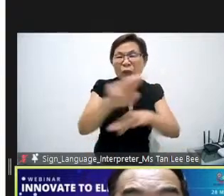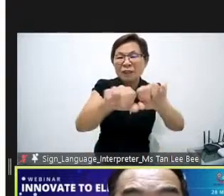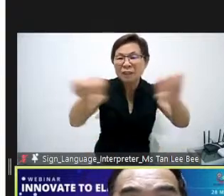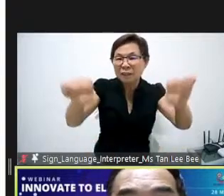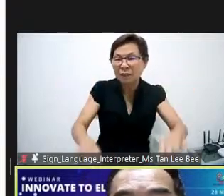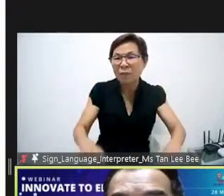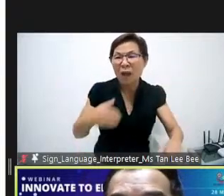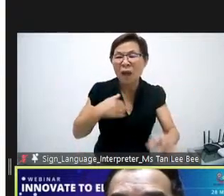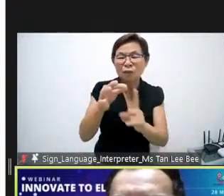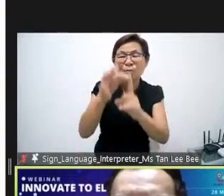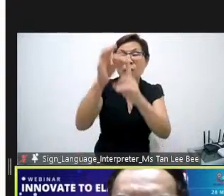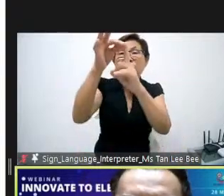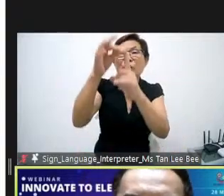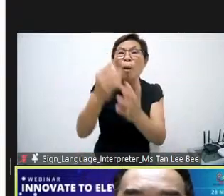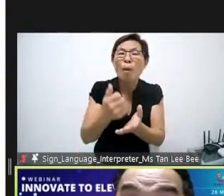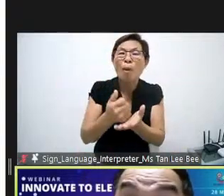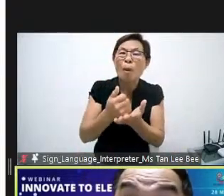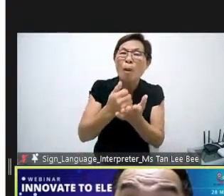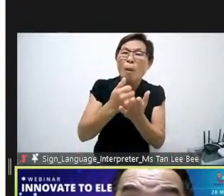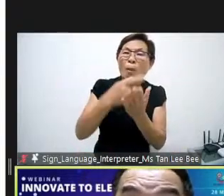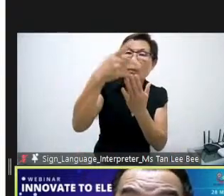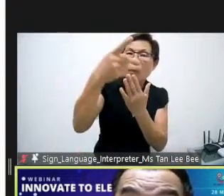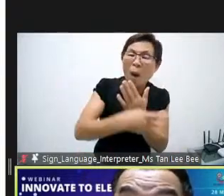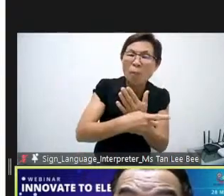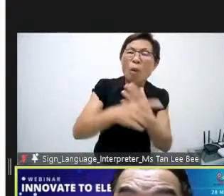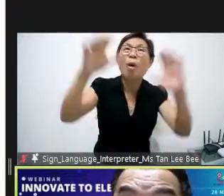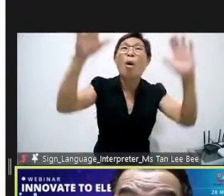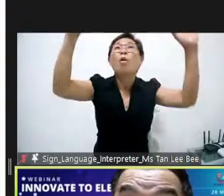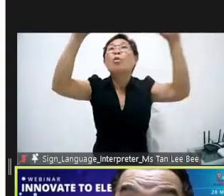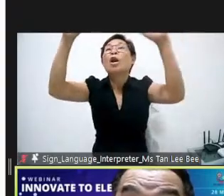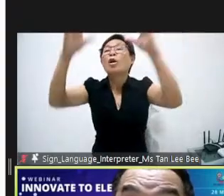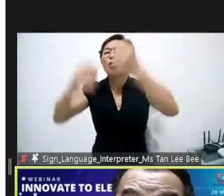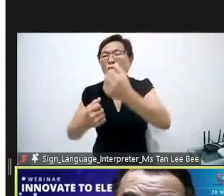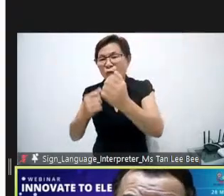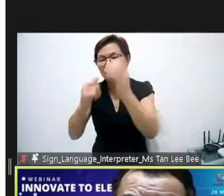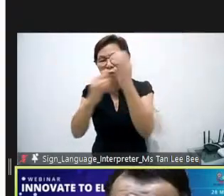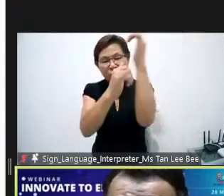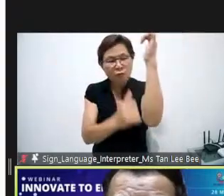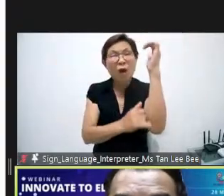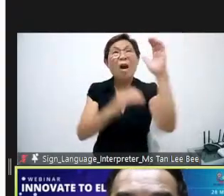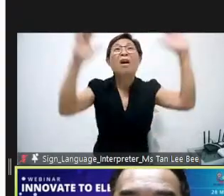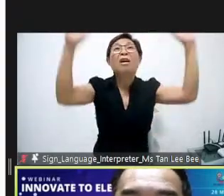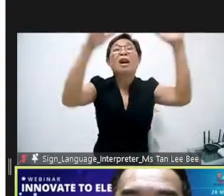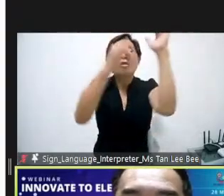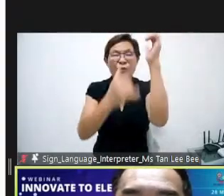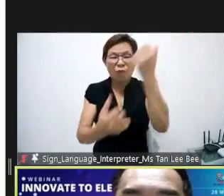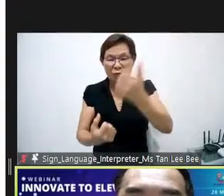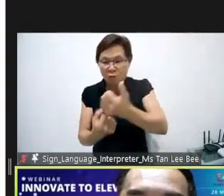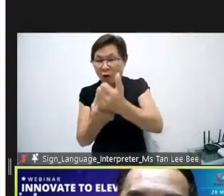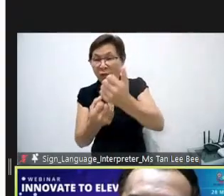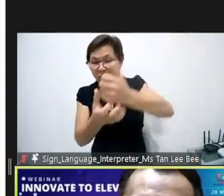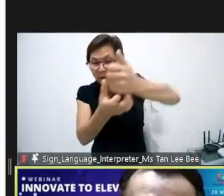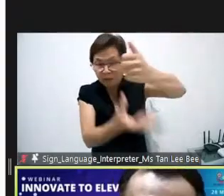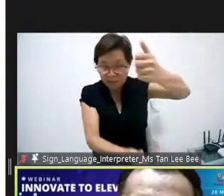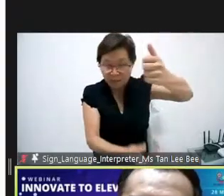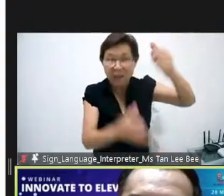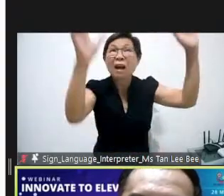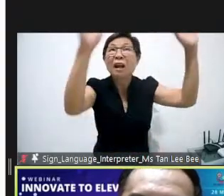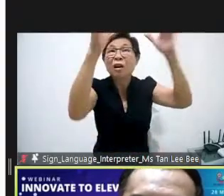specific program, we can have so-called as crowdfunding mediums, online mediums. For the specific funding, we